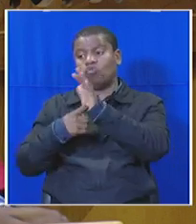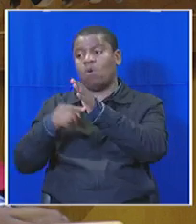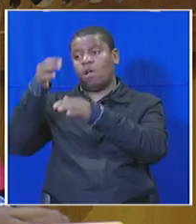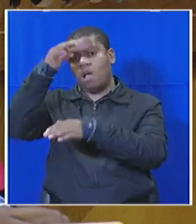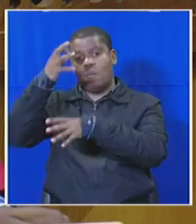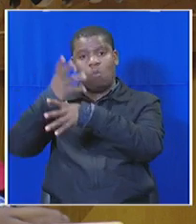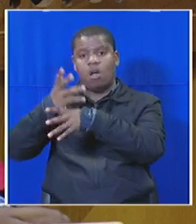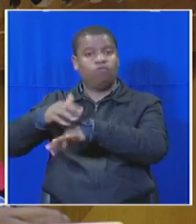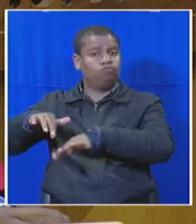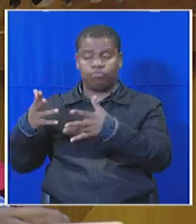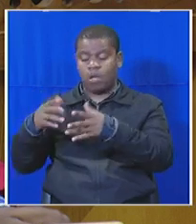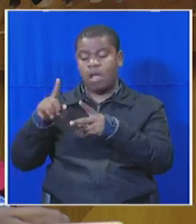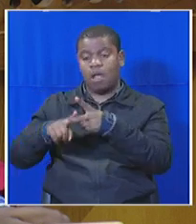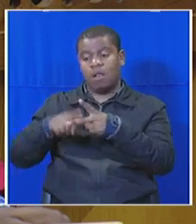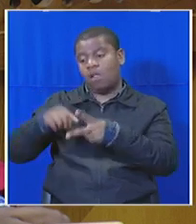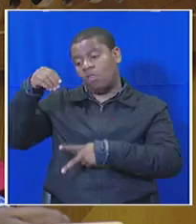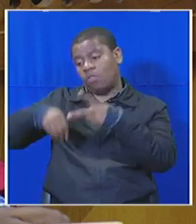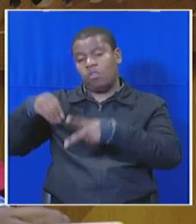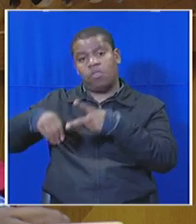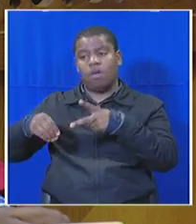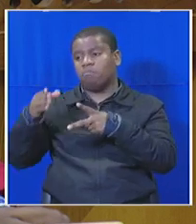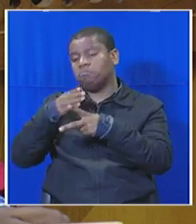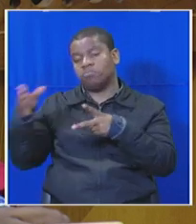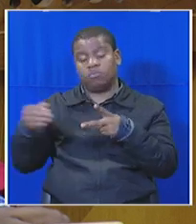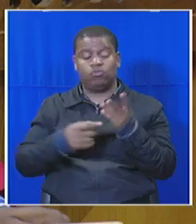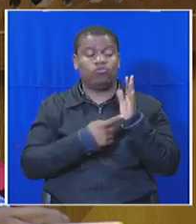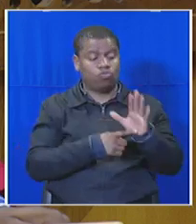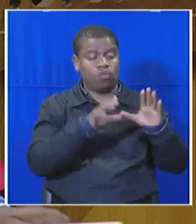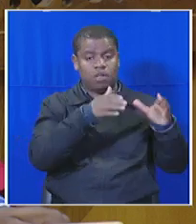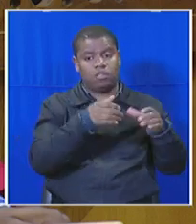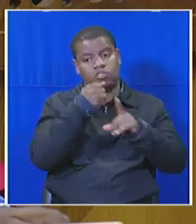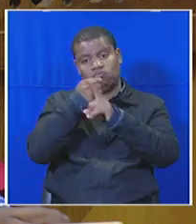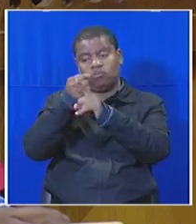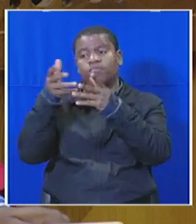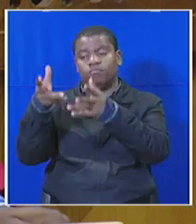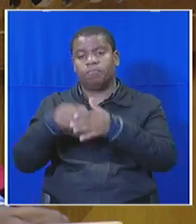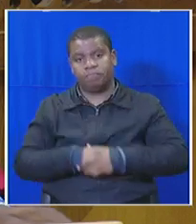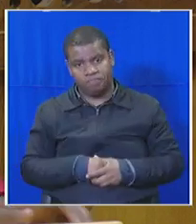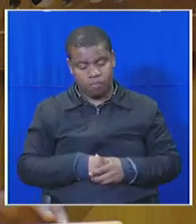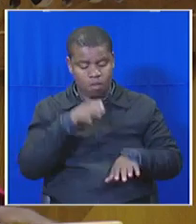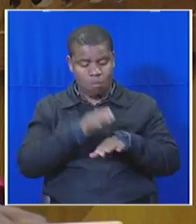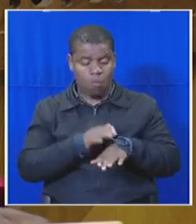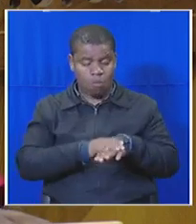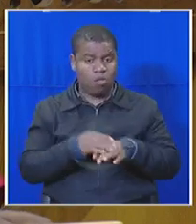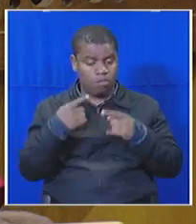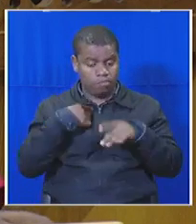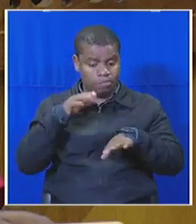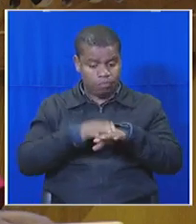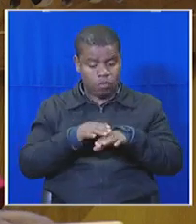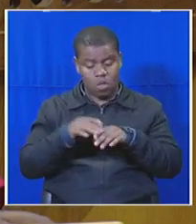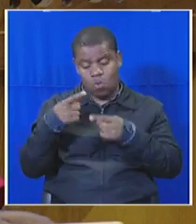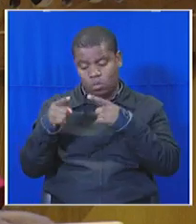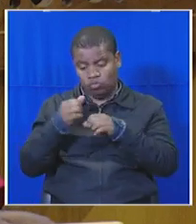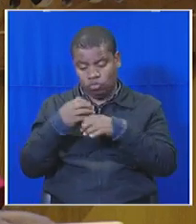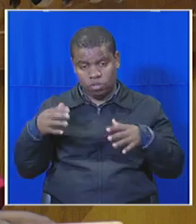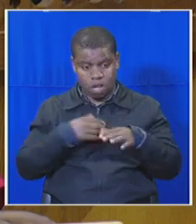governance and maladministration, this is where ANC strive. This is where ANC corruption lives. The Auditor General could not